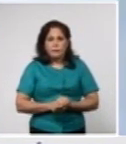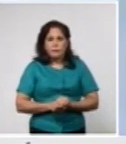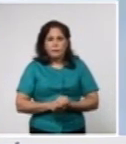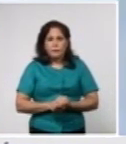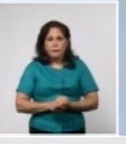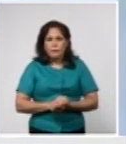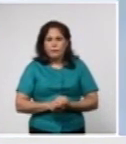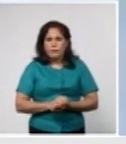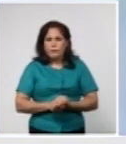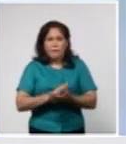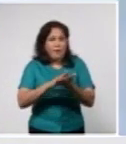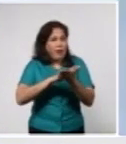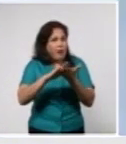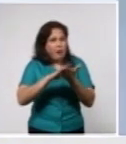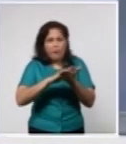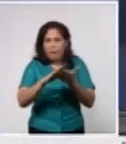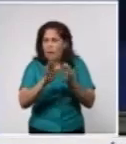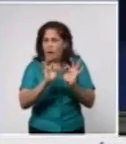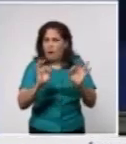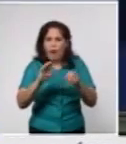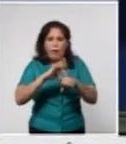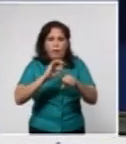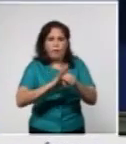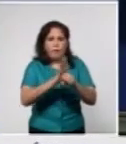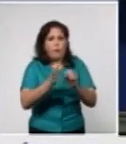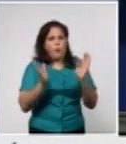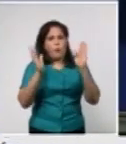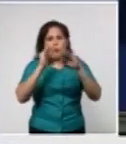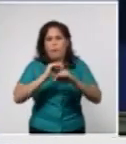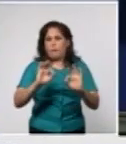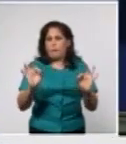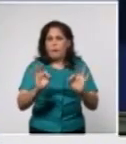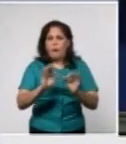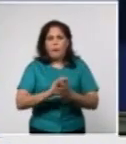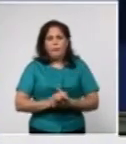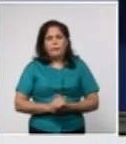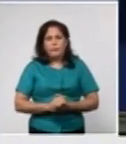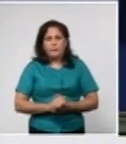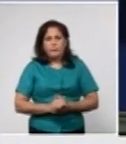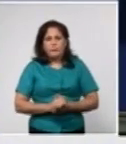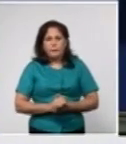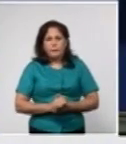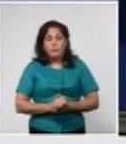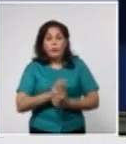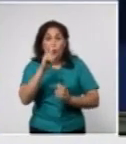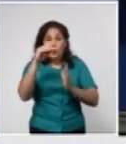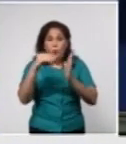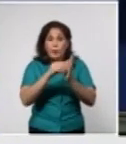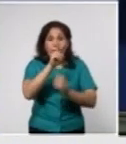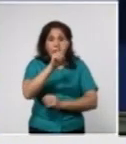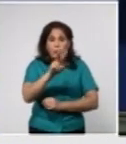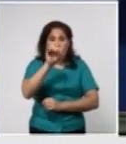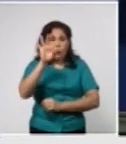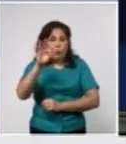last 15 days, no cases of the disease.